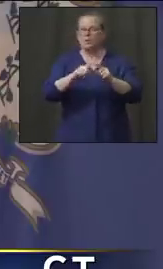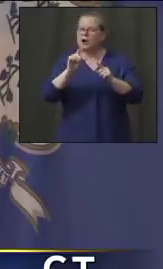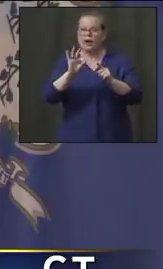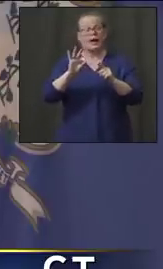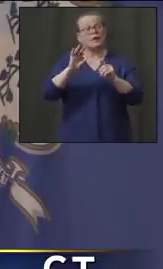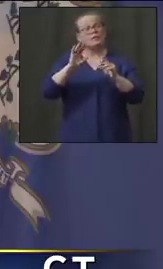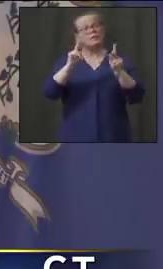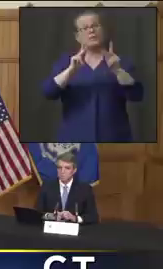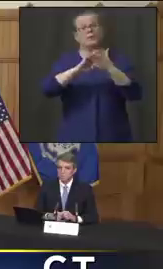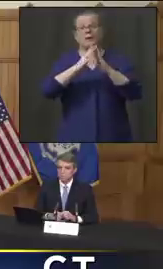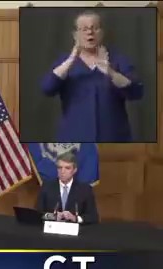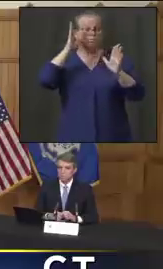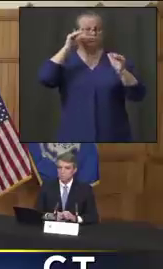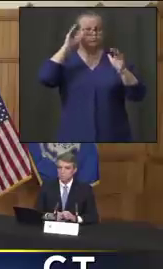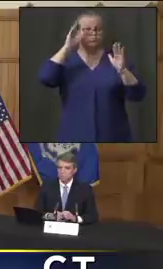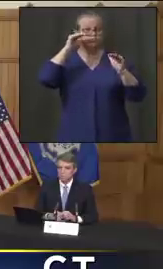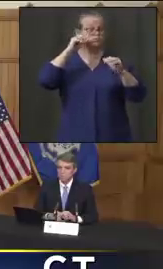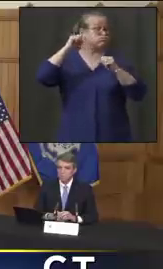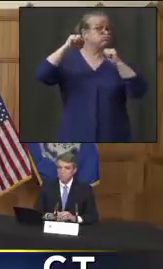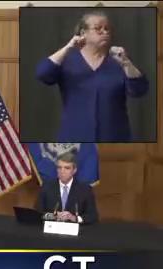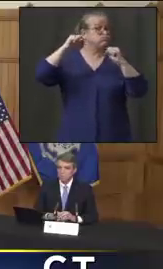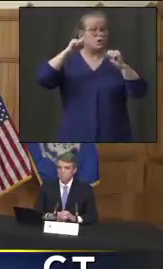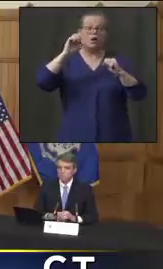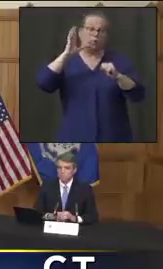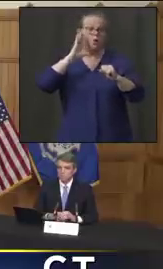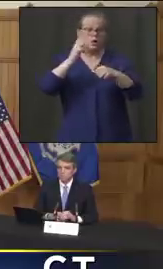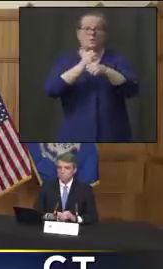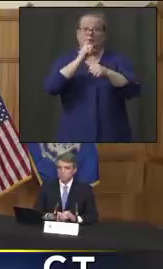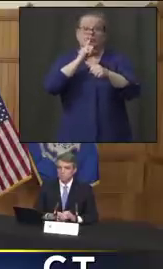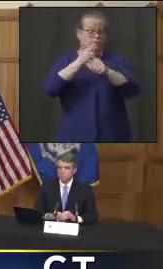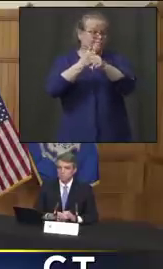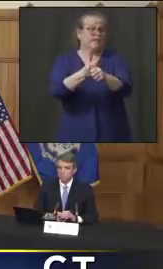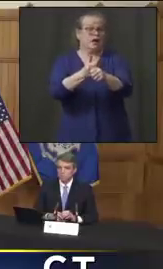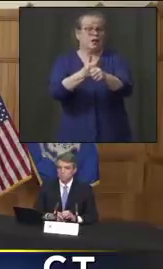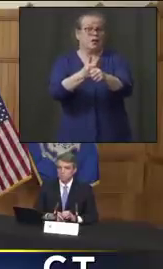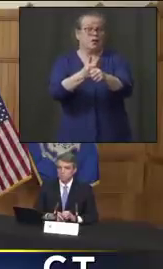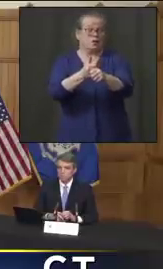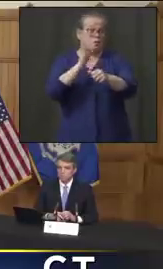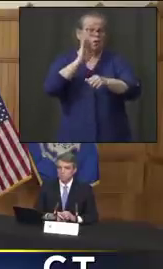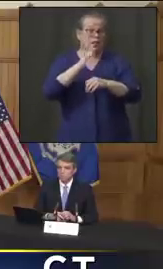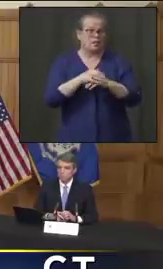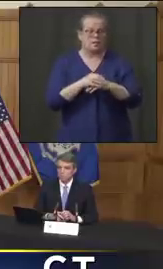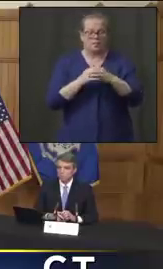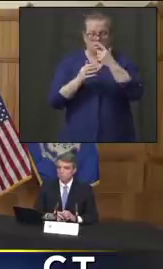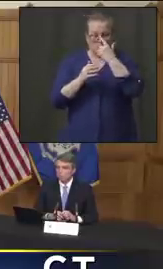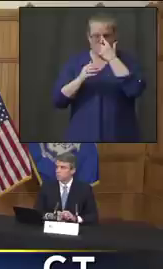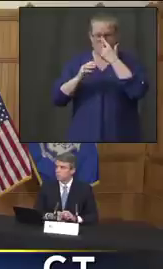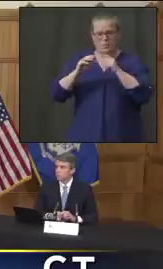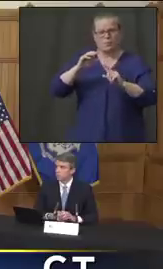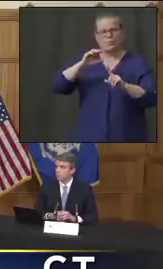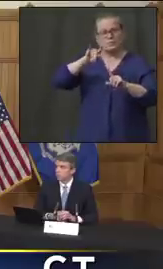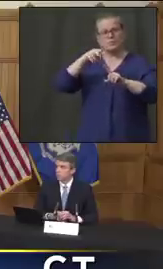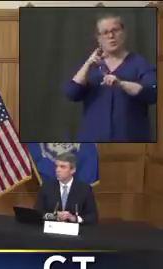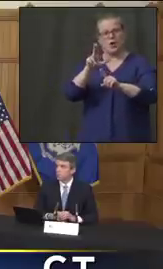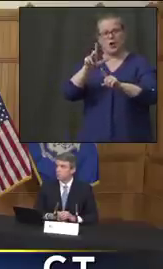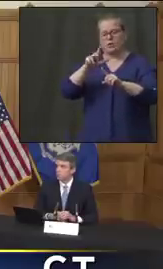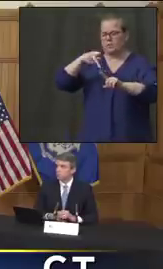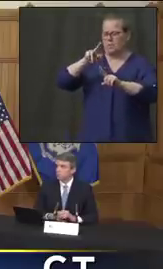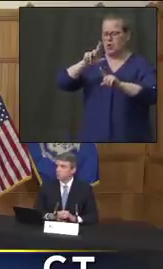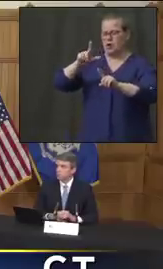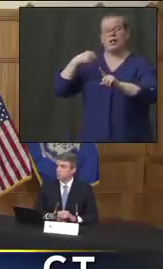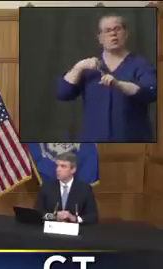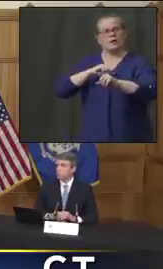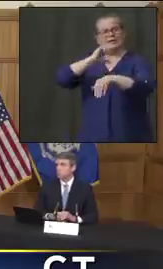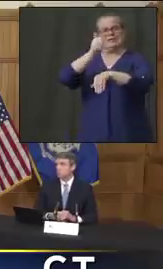we currently already have on the books through executive order safe store guidelines, and we're one of the very few states to actually establish that very early